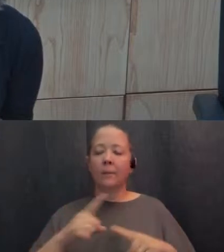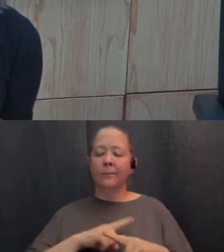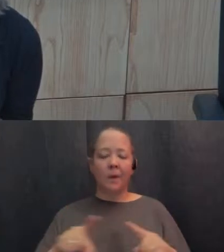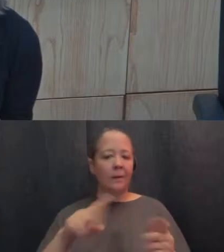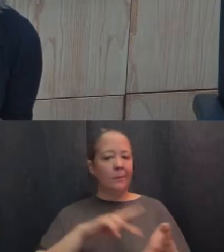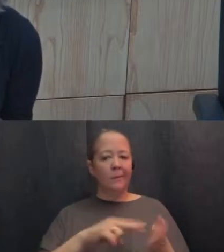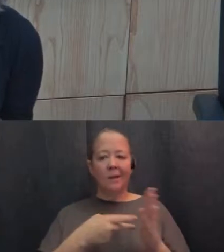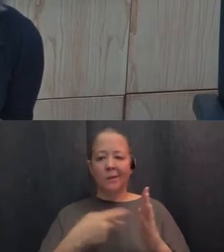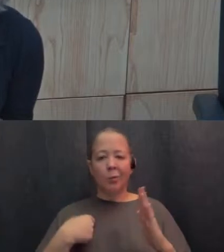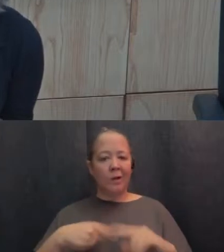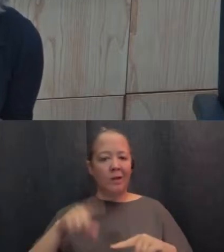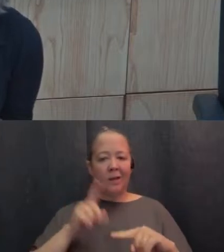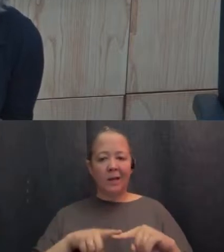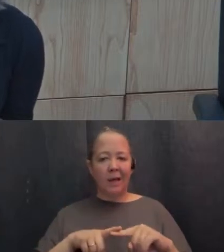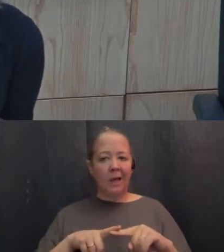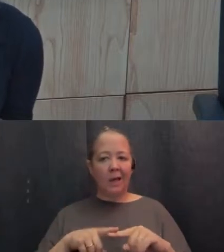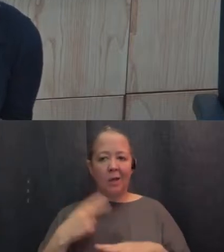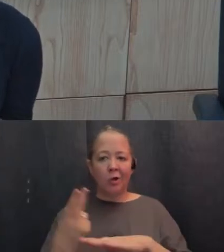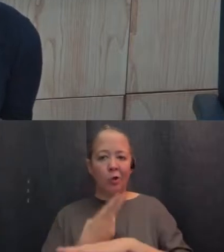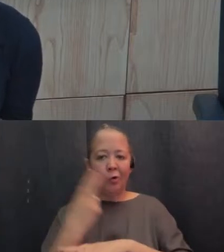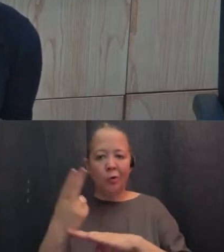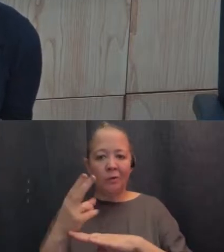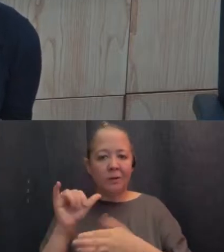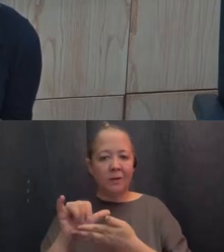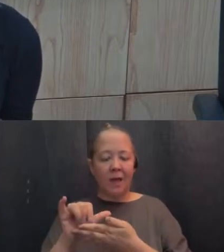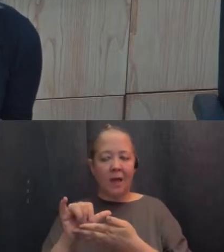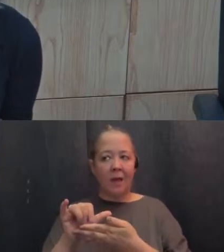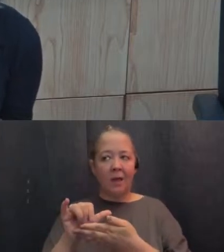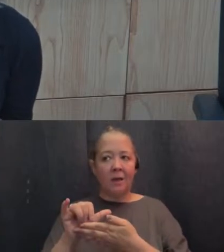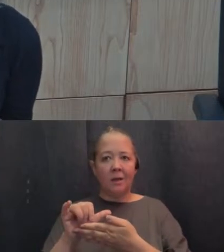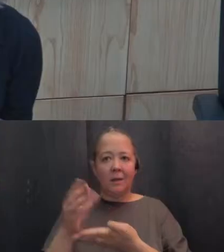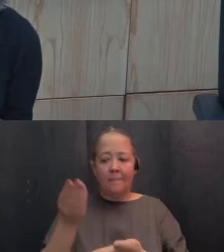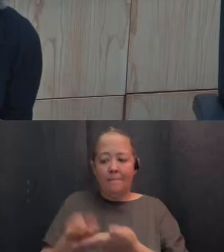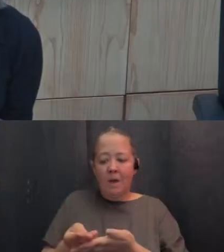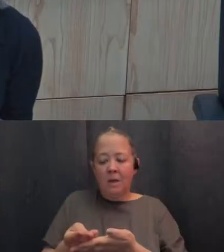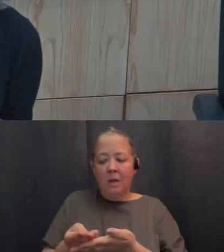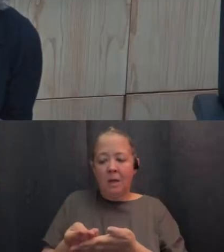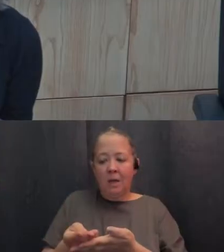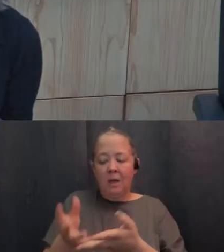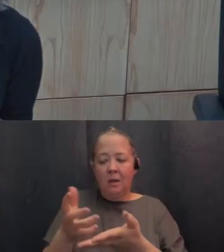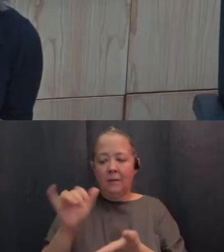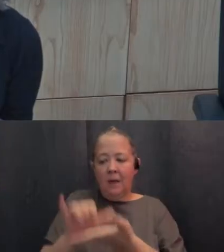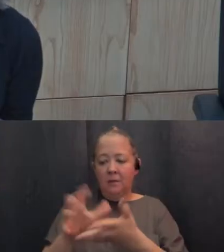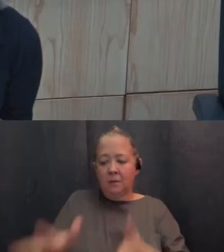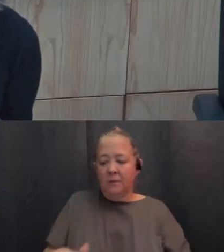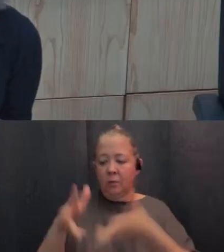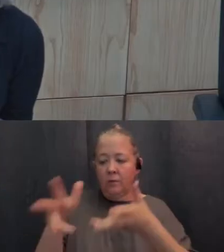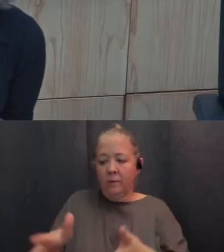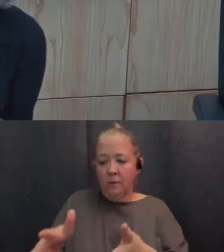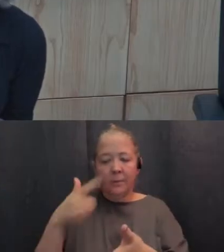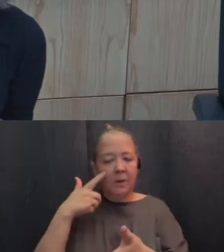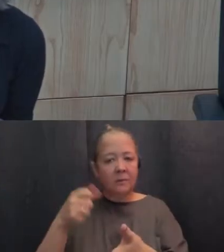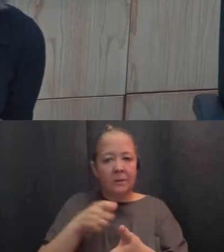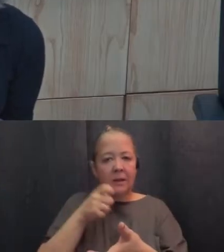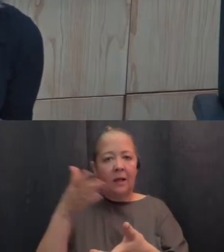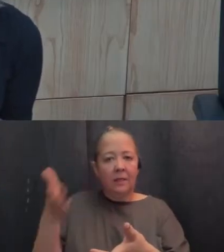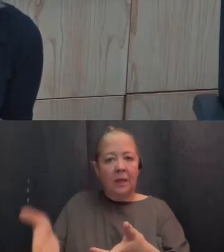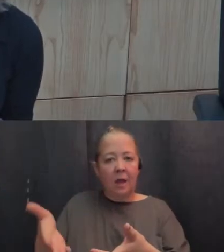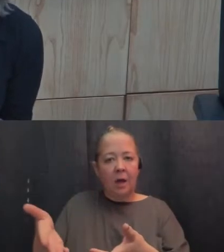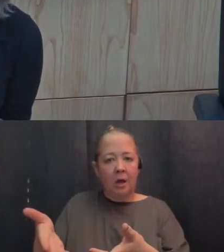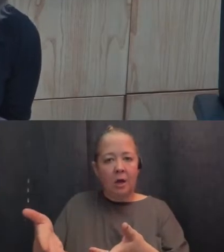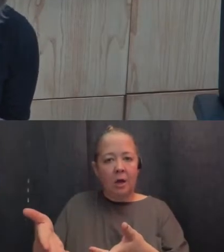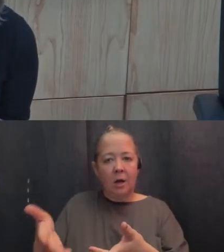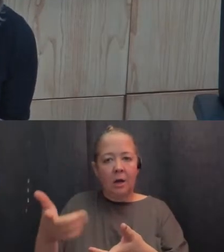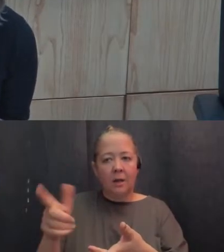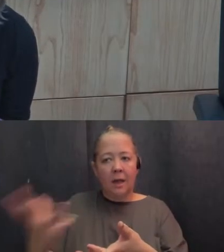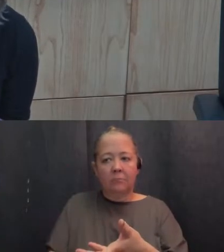on this big chunk of salary that's not being spent at the end of the year to balance our budget.